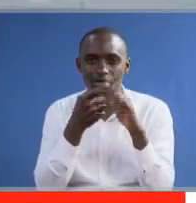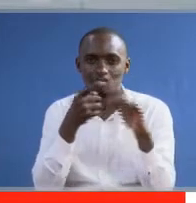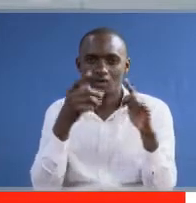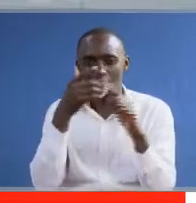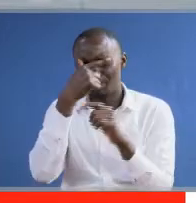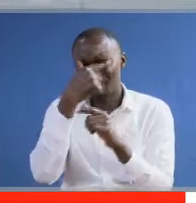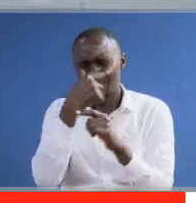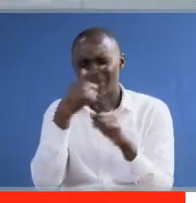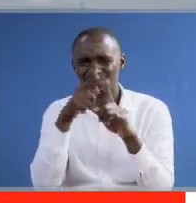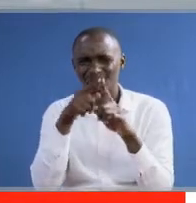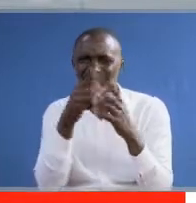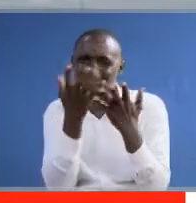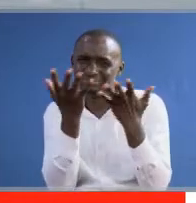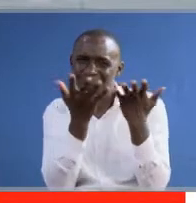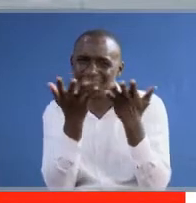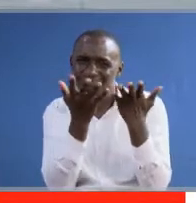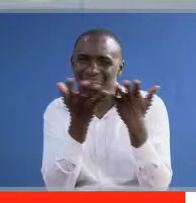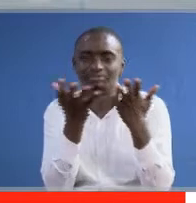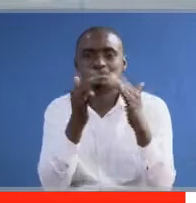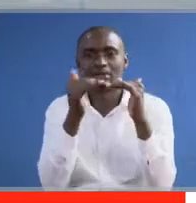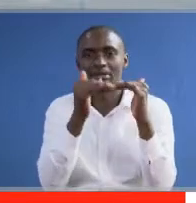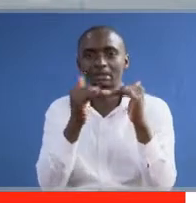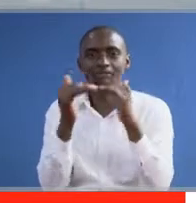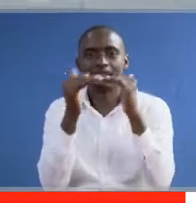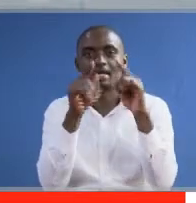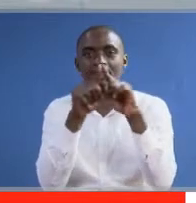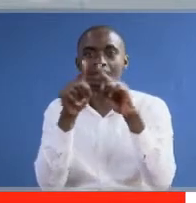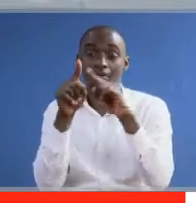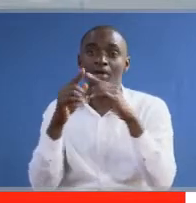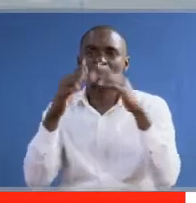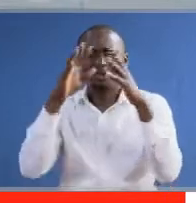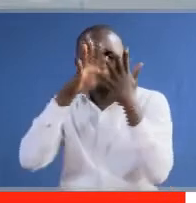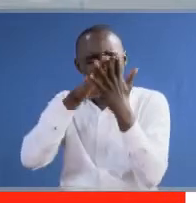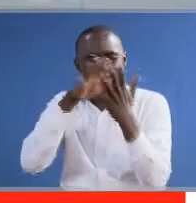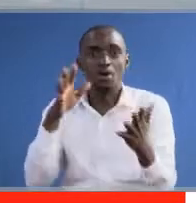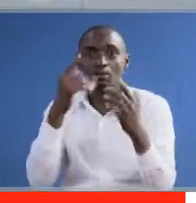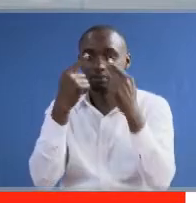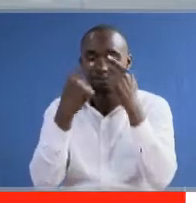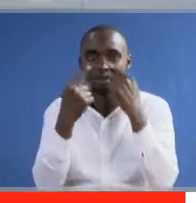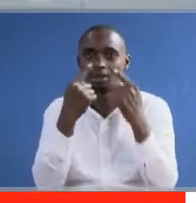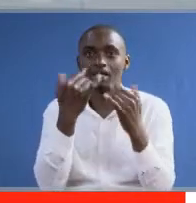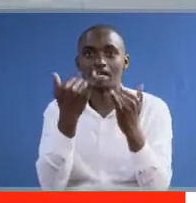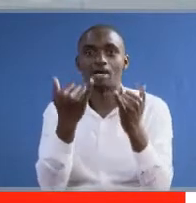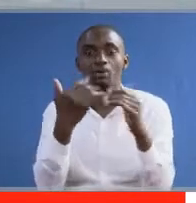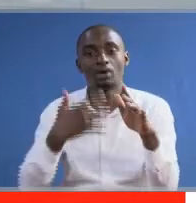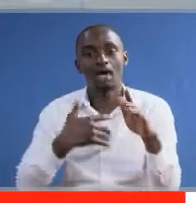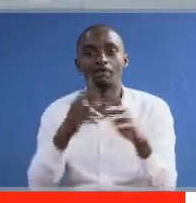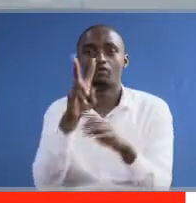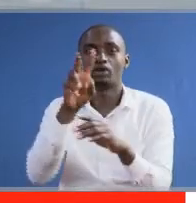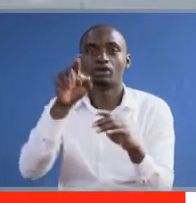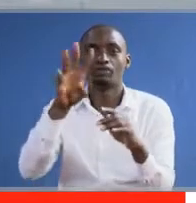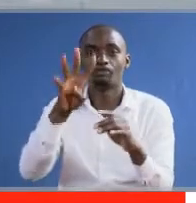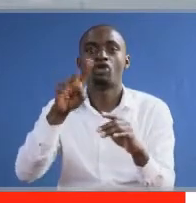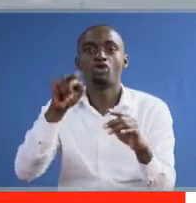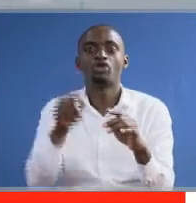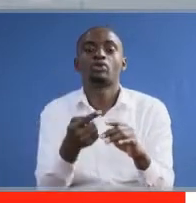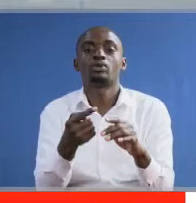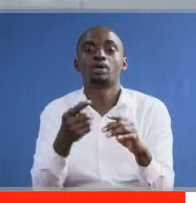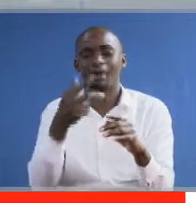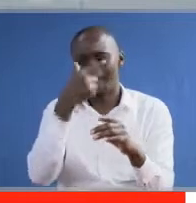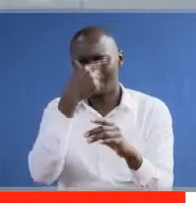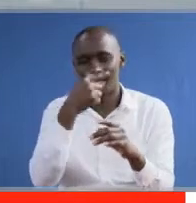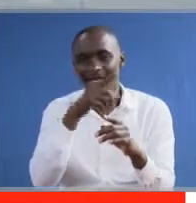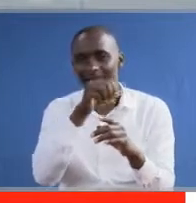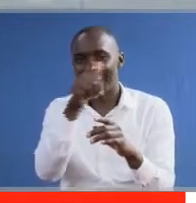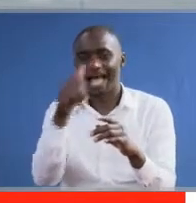visual impairment and moderate visual impairment. Currently, an estimated 224,000 people are blind, while another 750,000